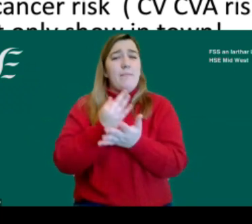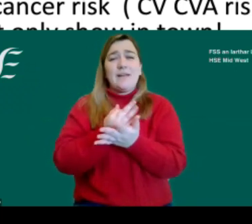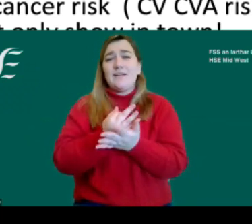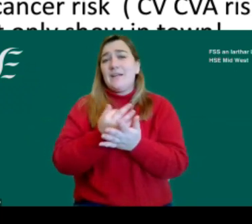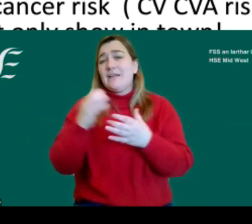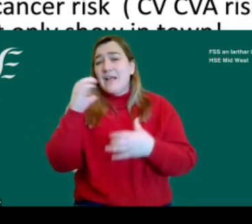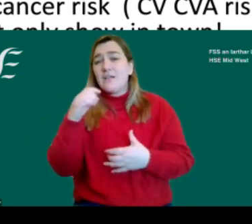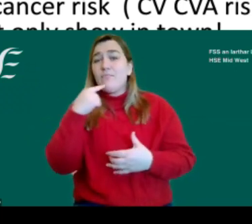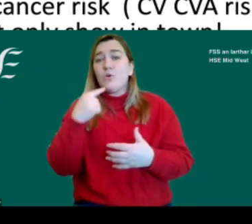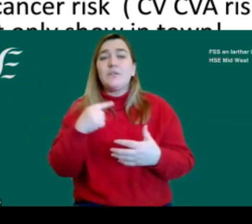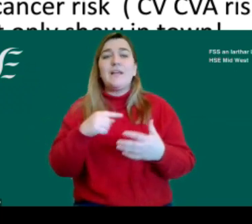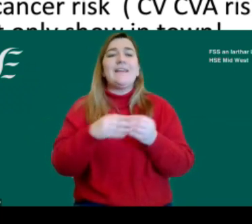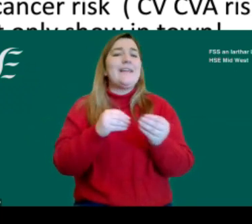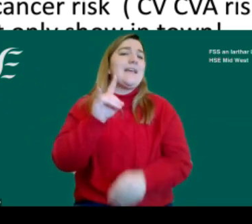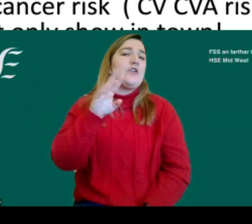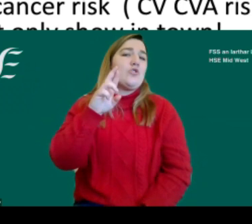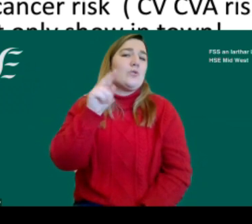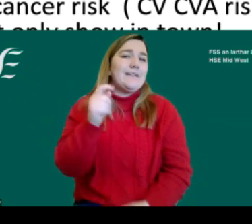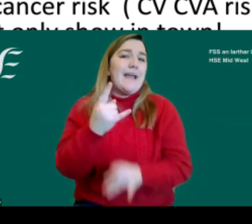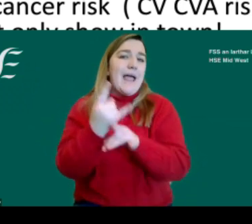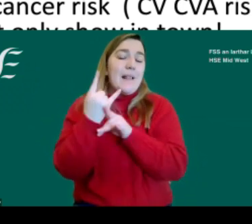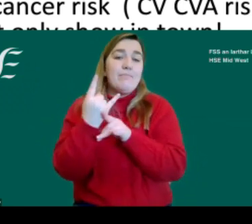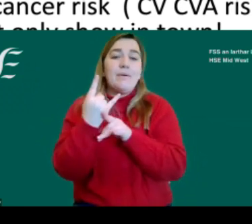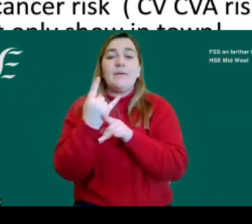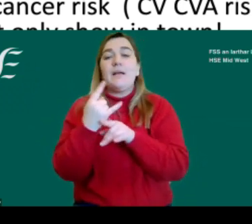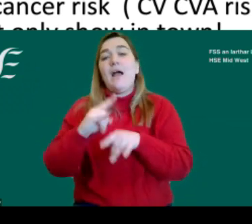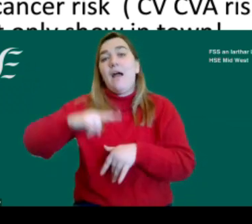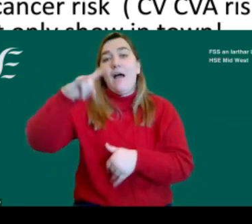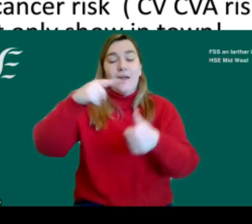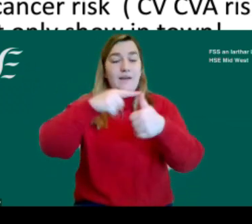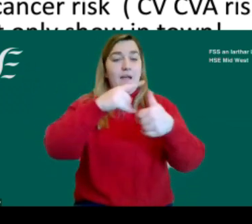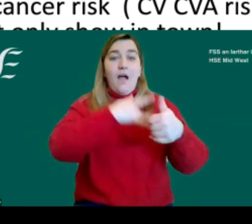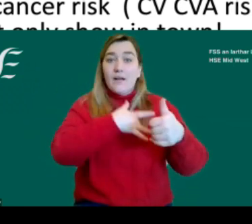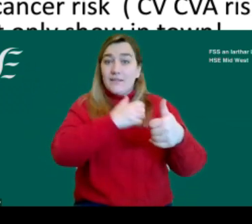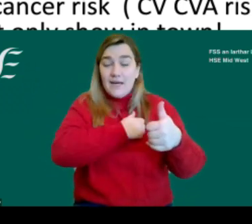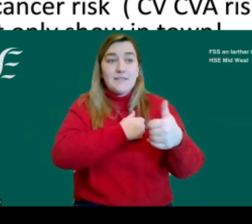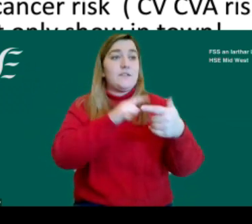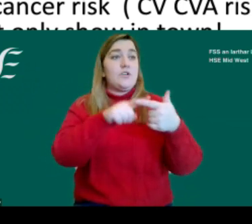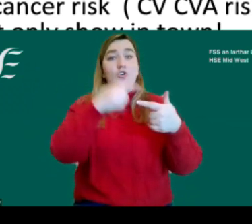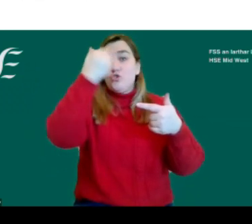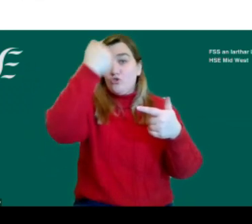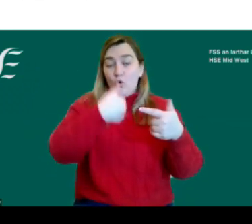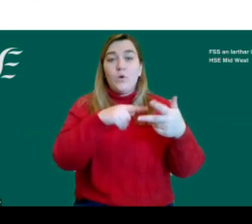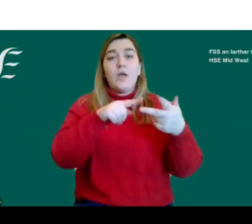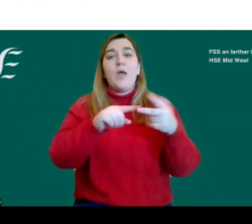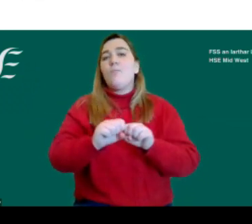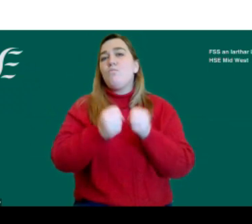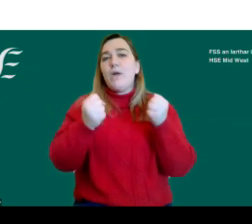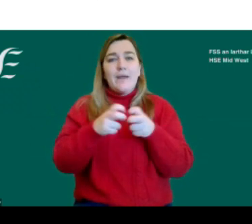So heart attack, stroke, and fractured hip, which is a disaster in many people. And we have to remember